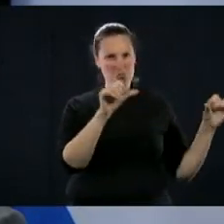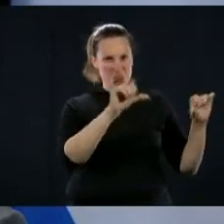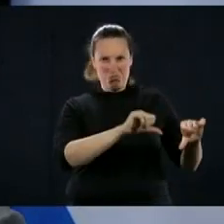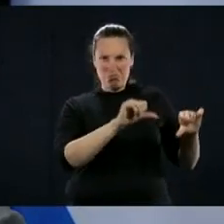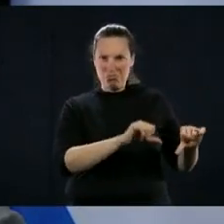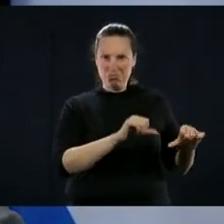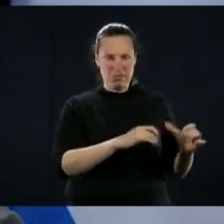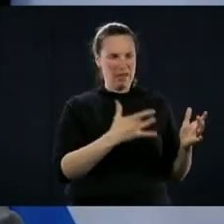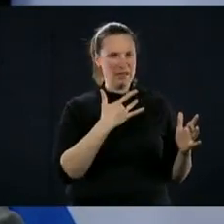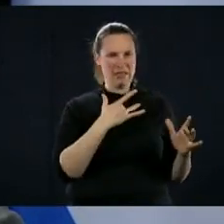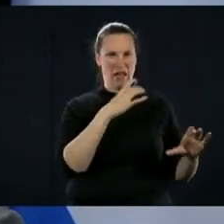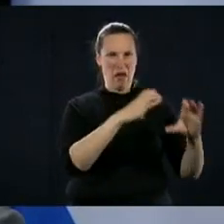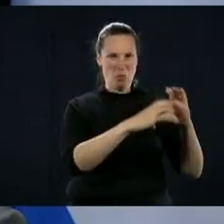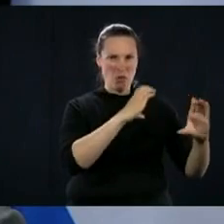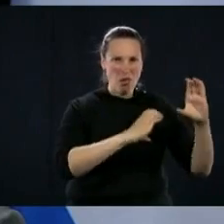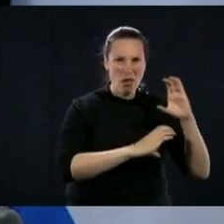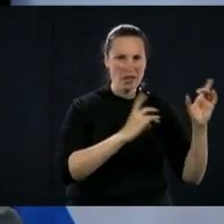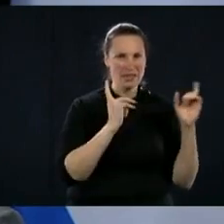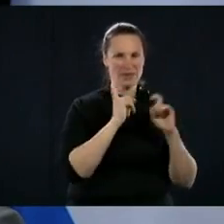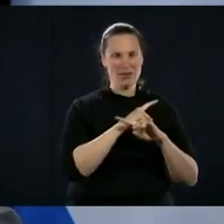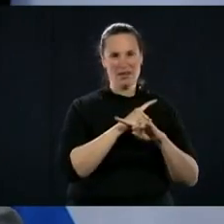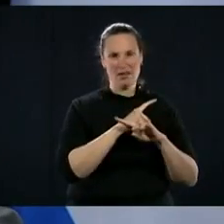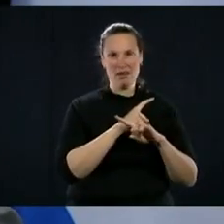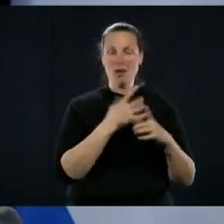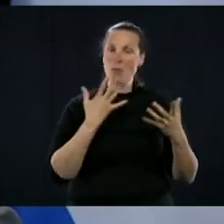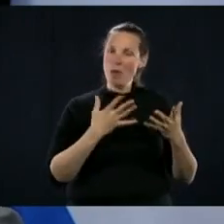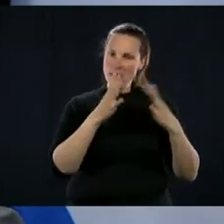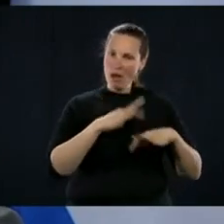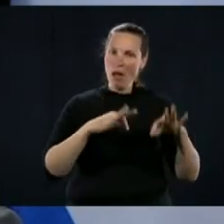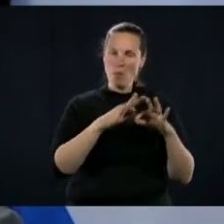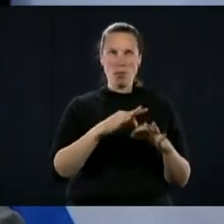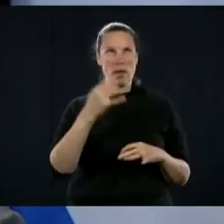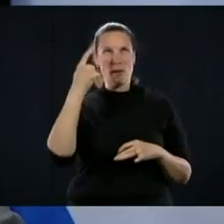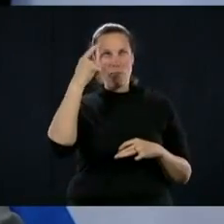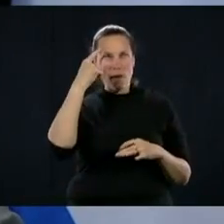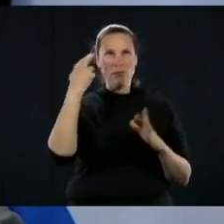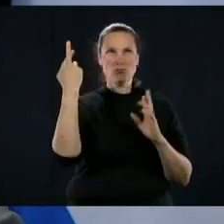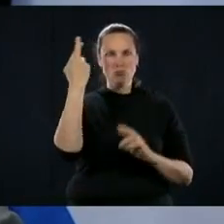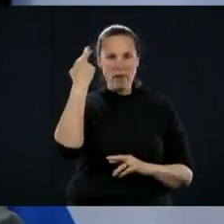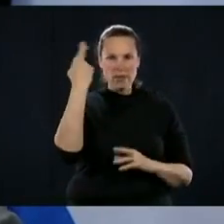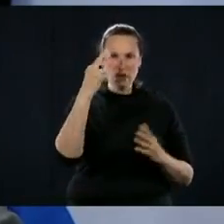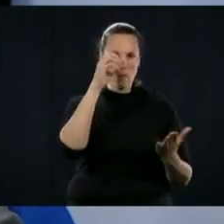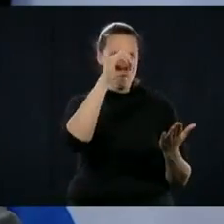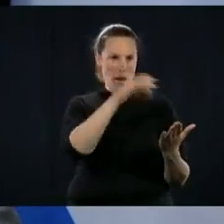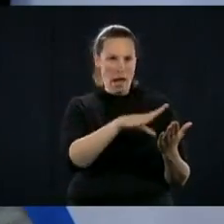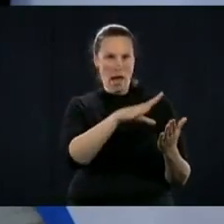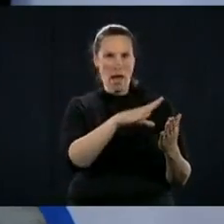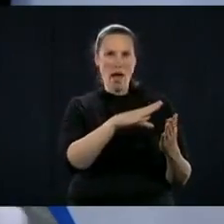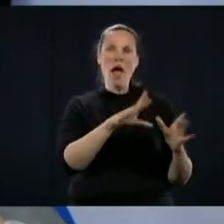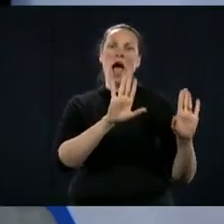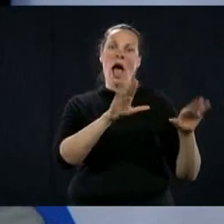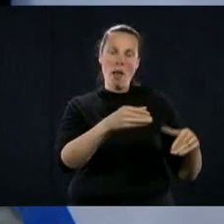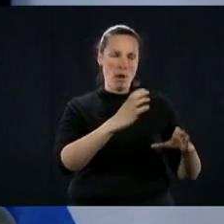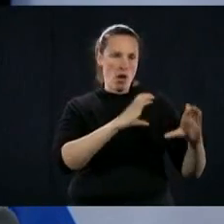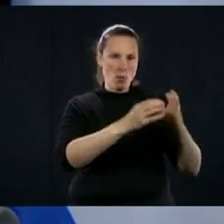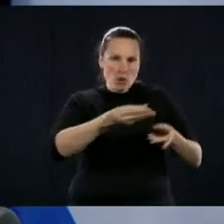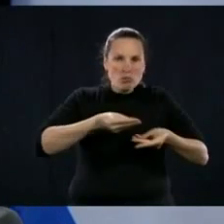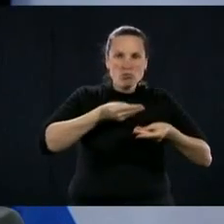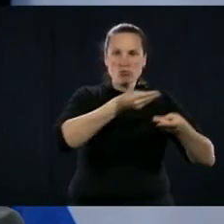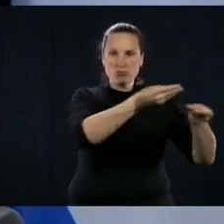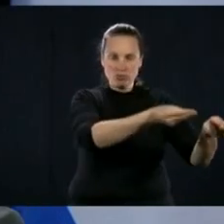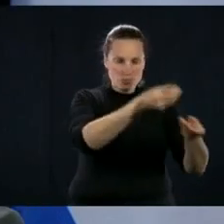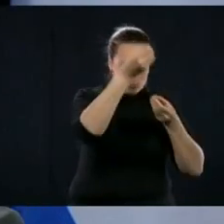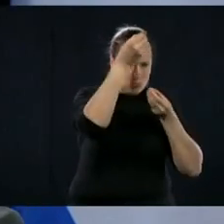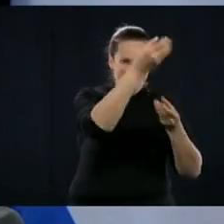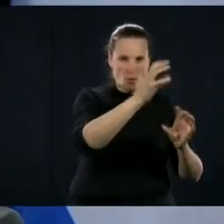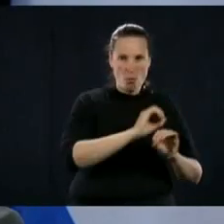within the residents. And that is why we wish to do it with a plan and a communicational approach that is adequate.